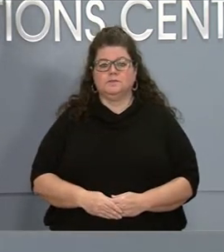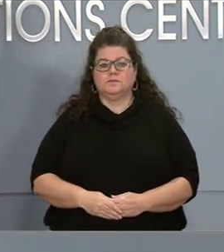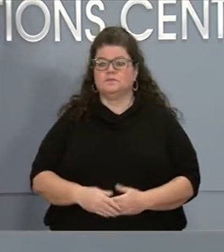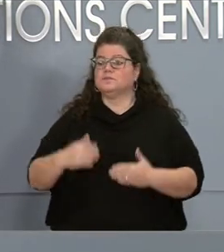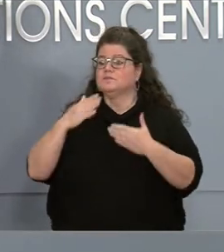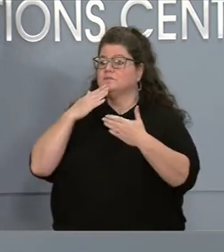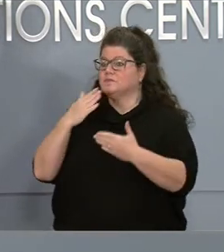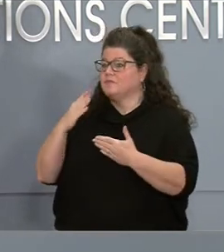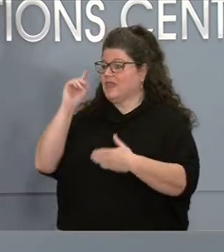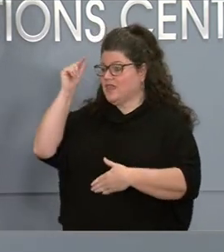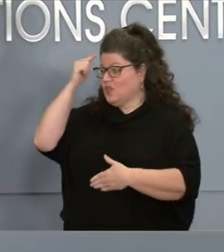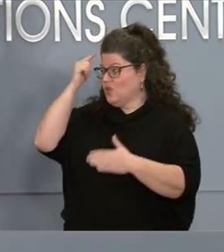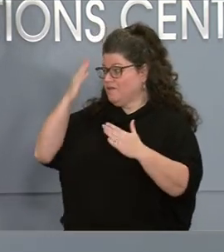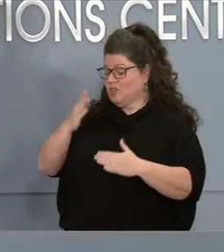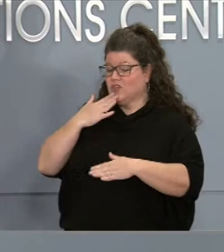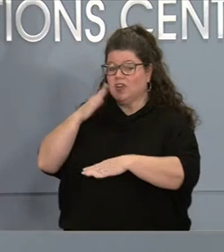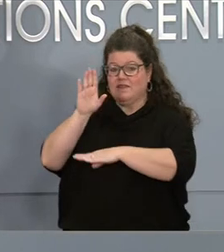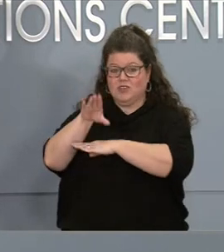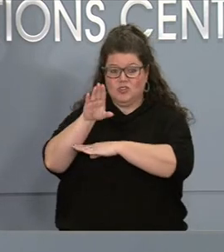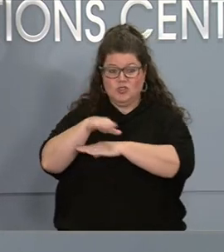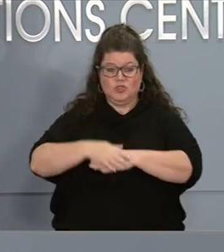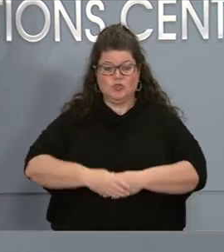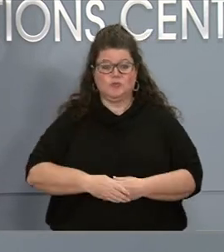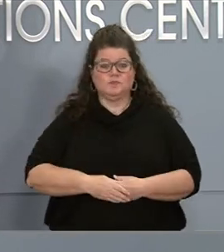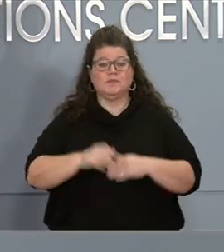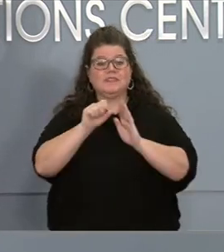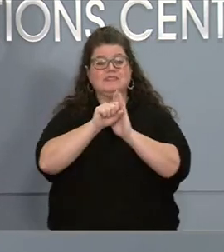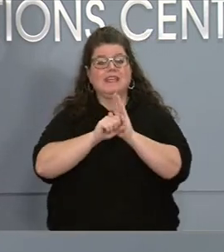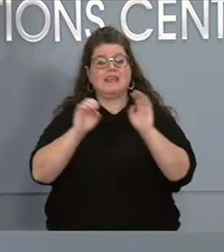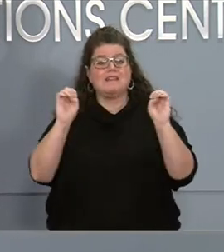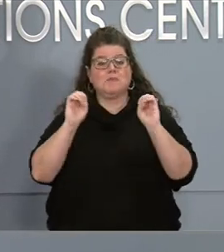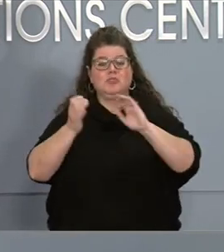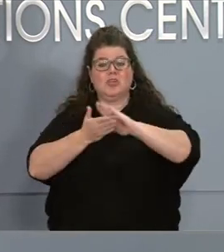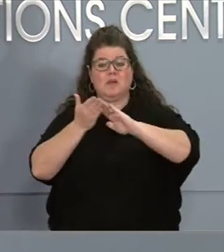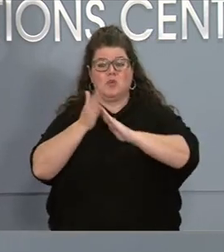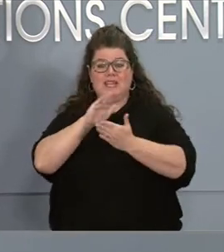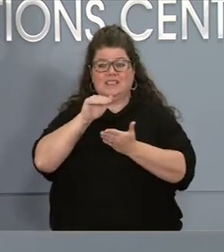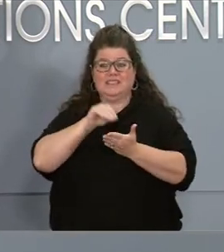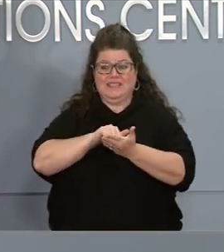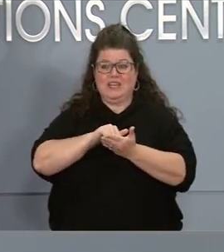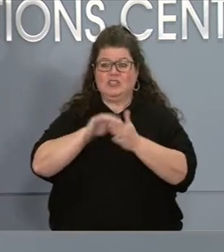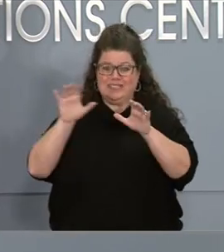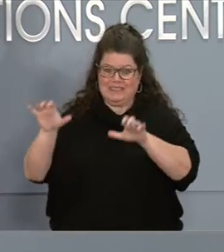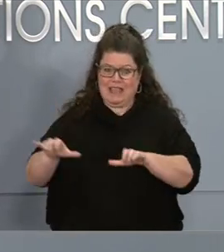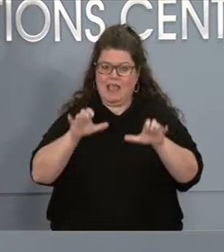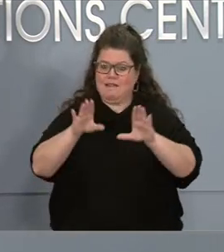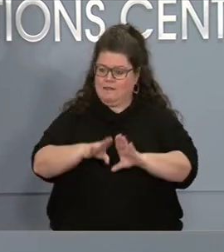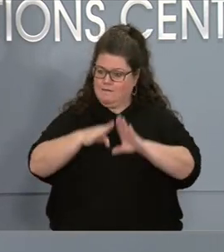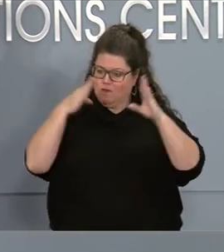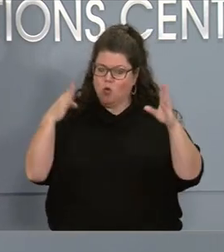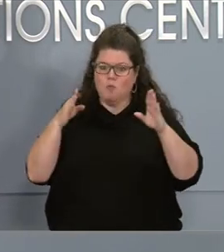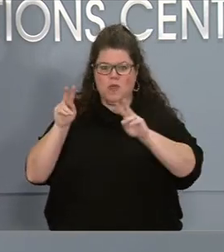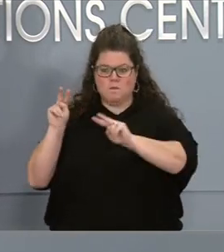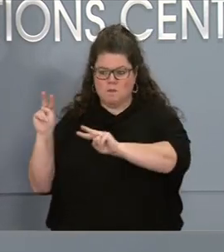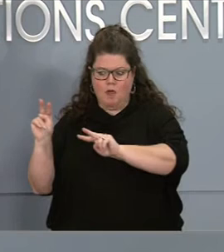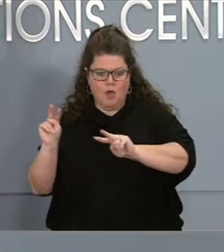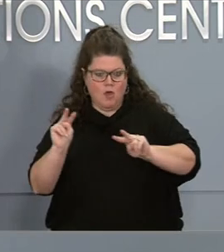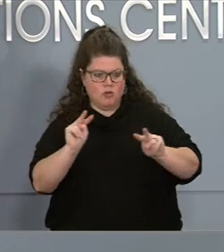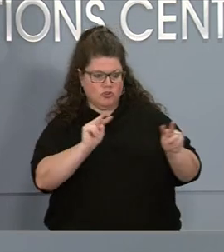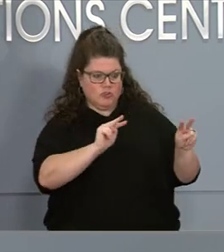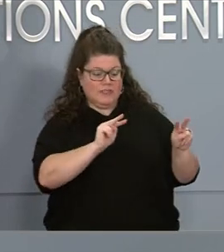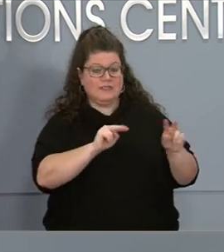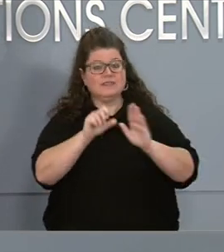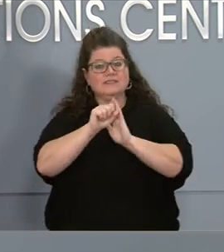Thank you, Governor, and good afternoon. The State Emergency Operations Center remains activated, and we're monitoring conditions across the state. The state